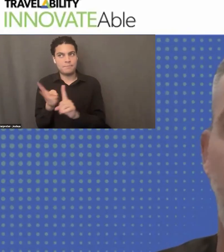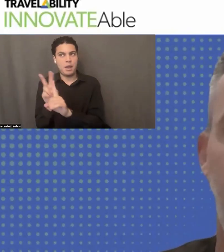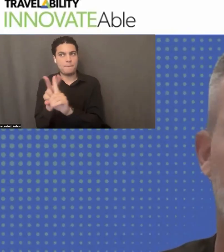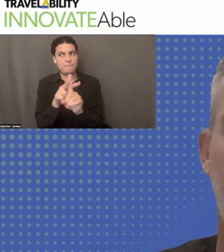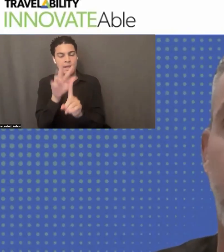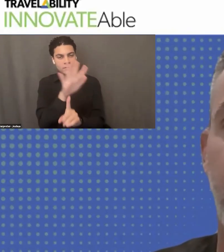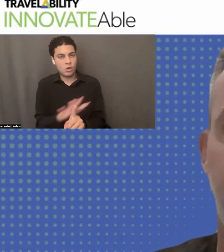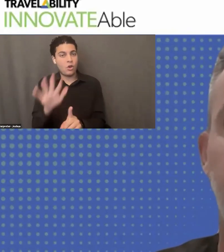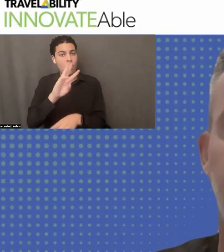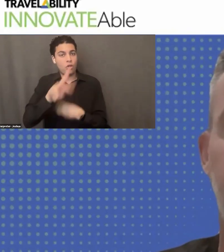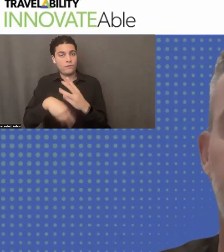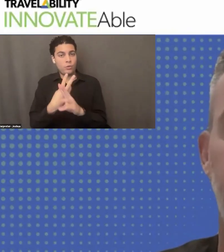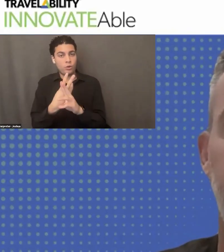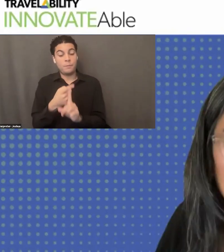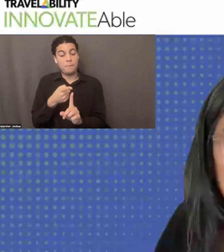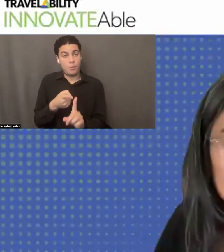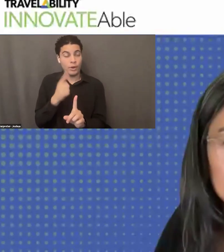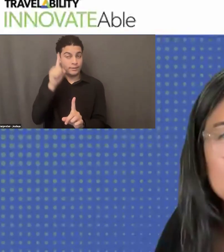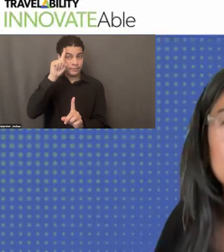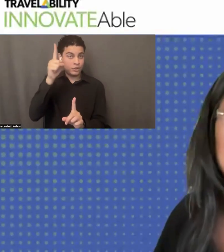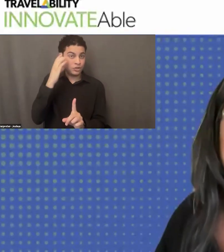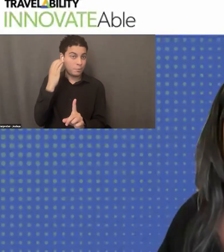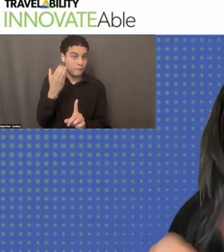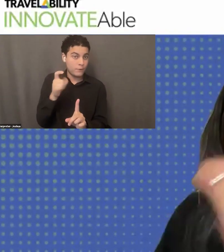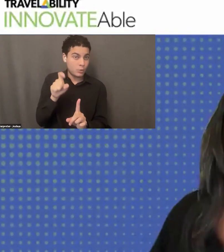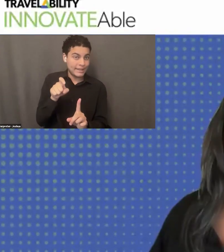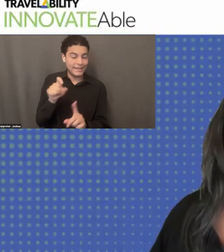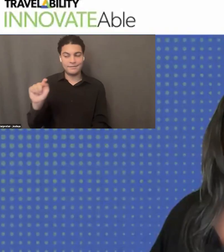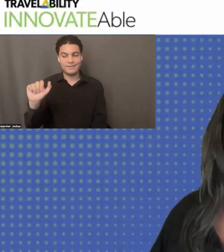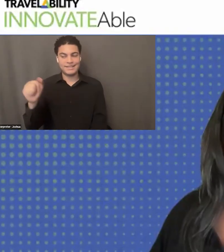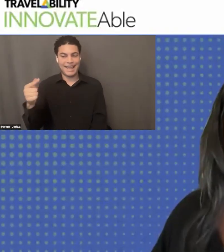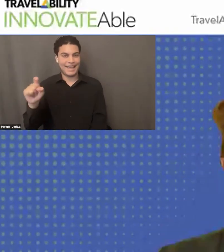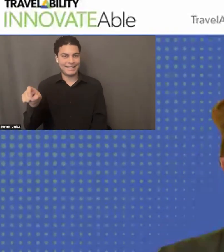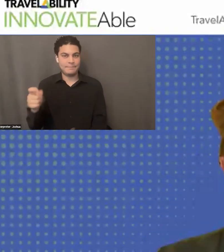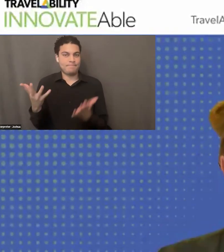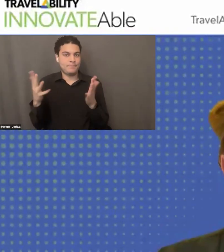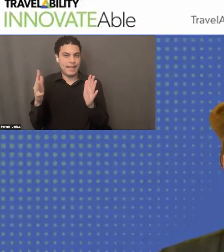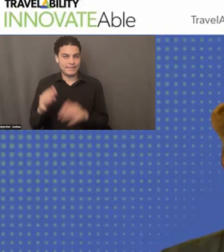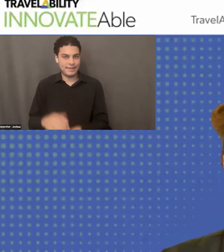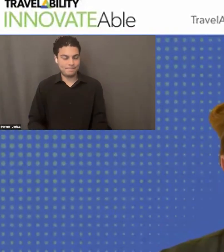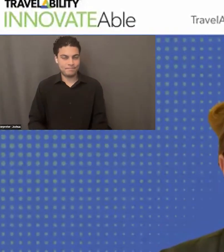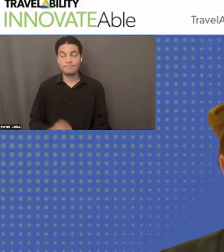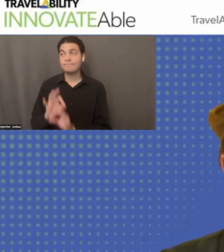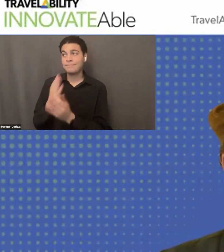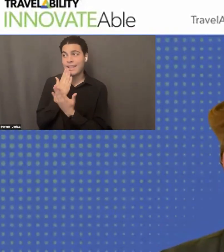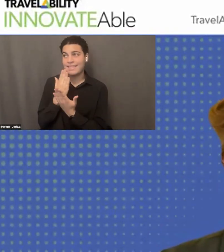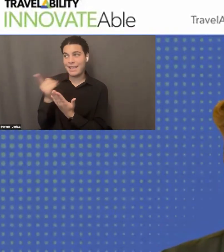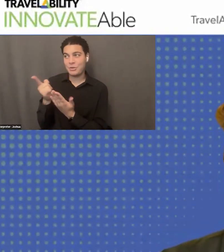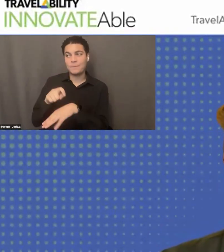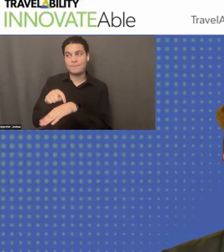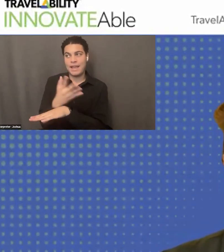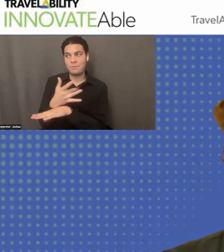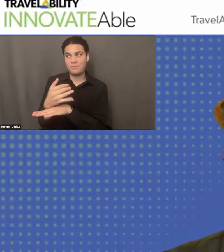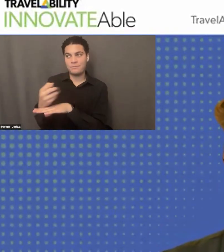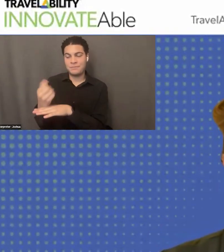as you have a smartphone and he has his tag on. Thank you. Fantastic. Appreciate that. We are out of time, so time to go ahead and move on.